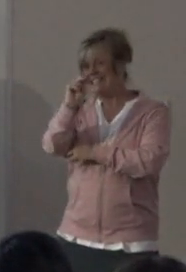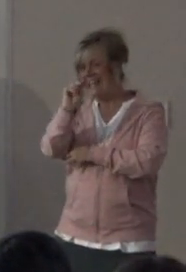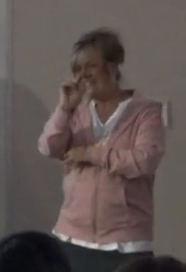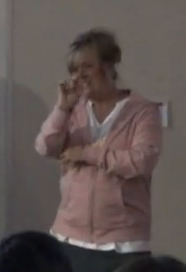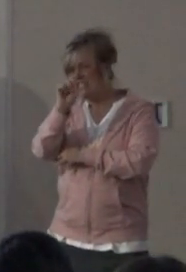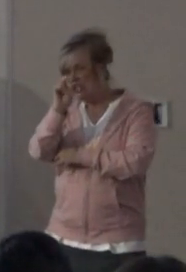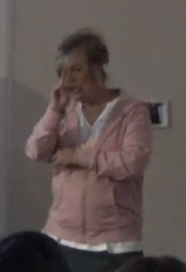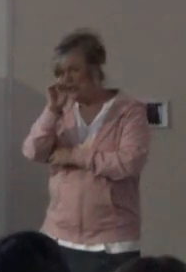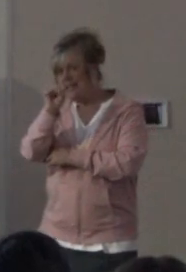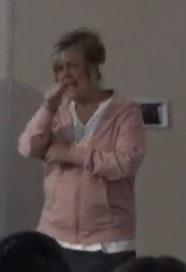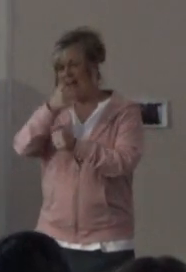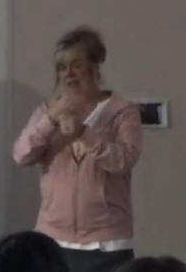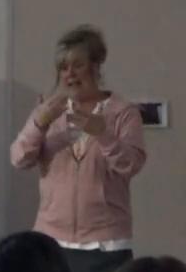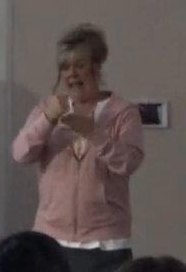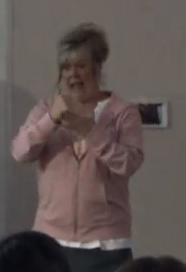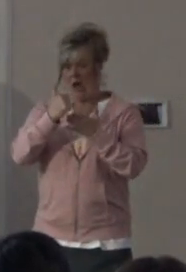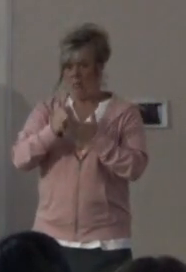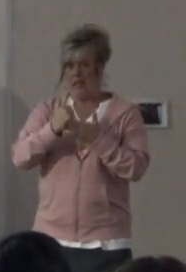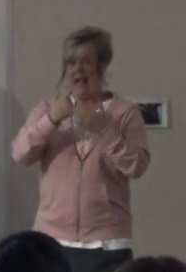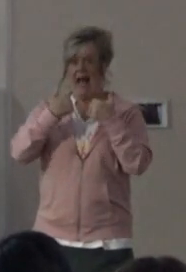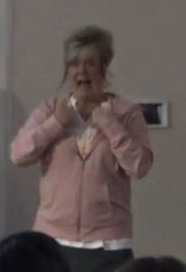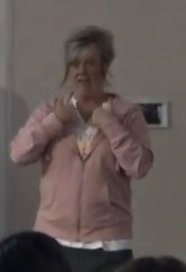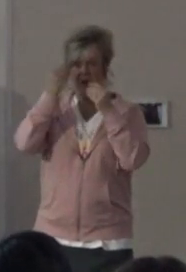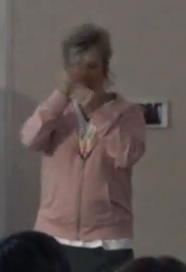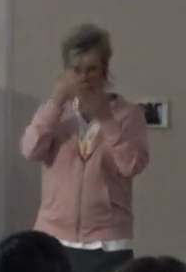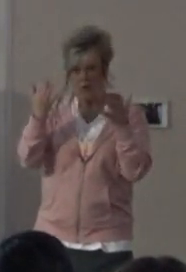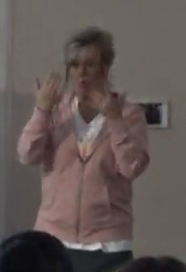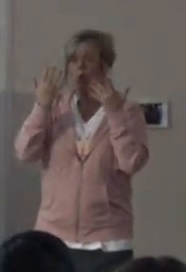helped just give me that basic insight into what I was trying to do.